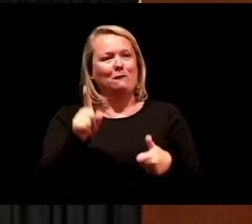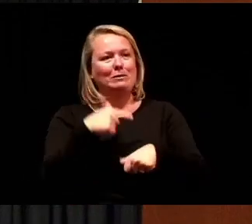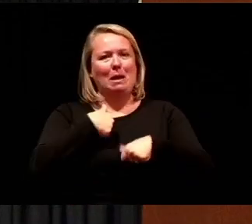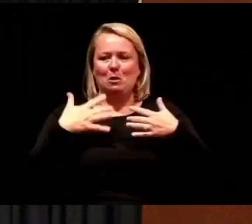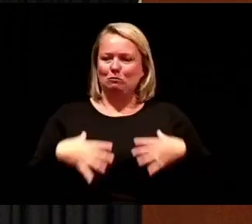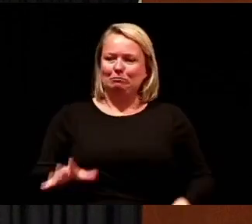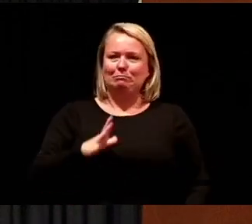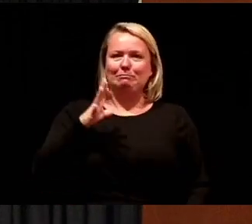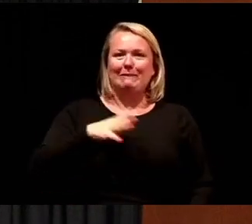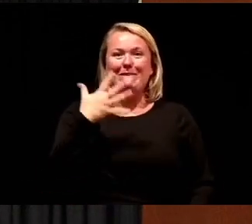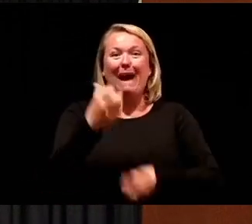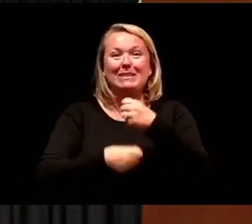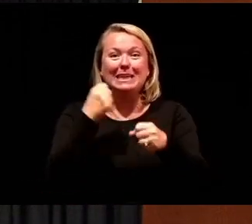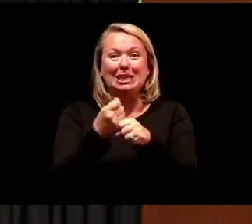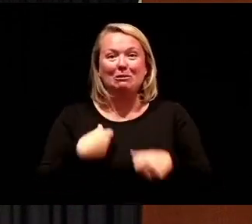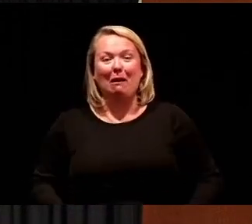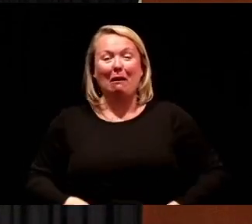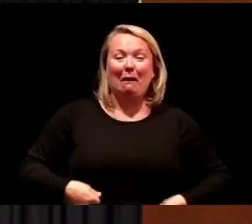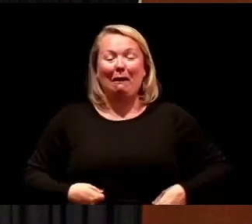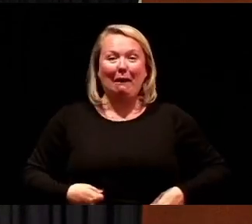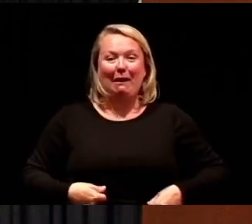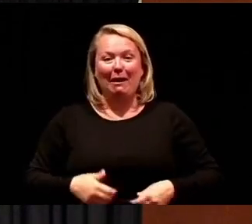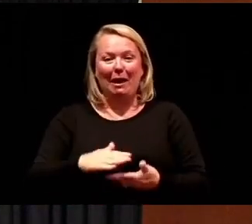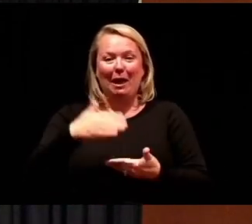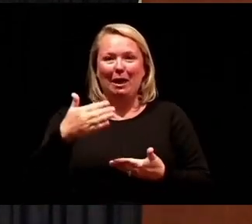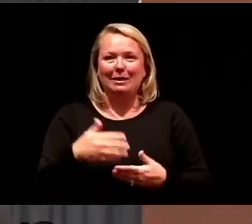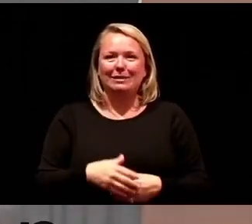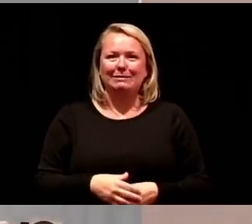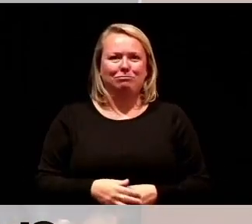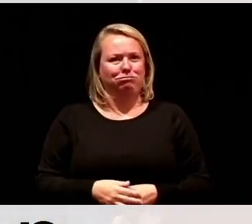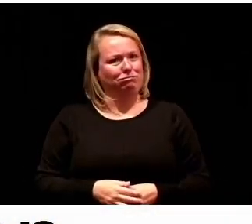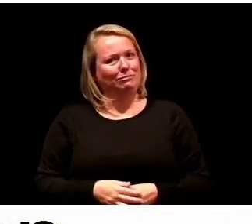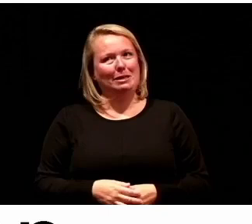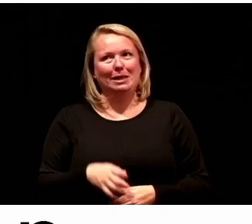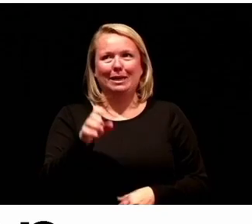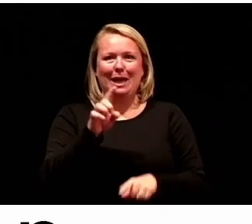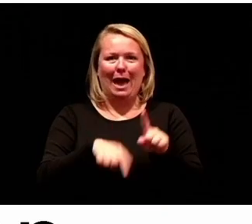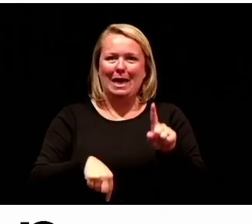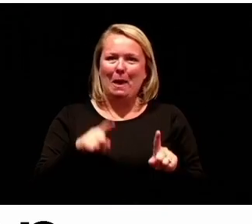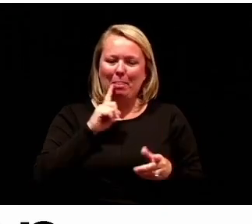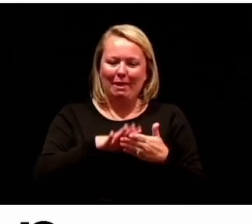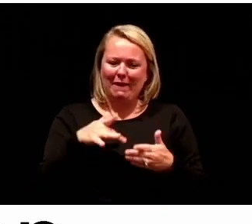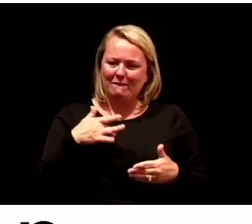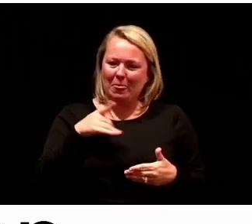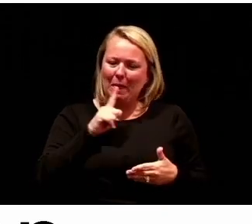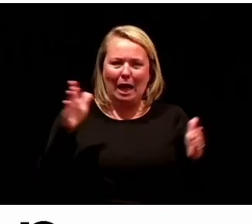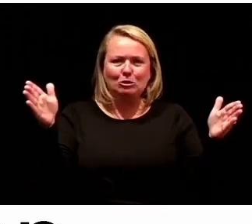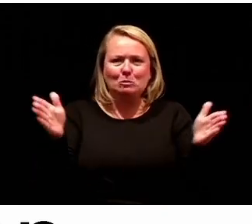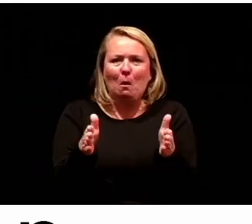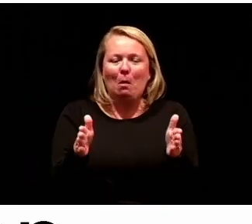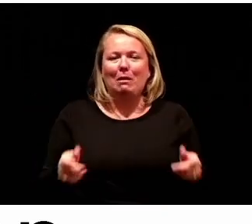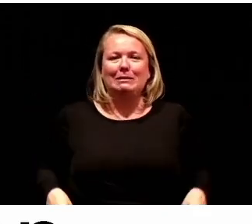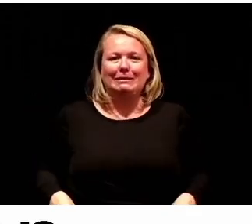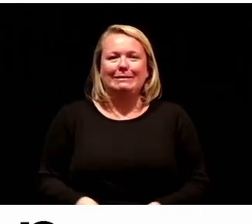there? You guys doing good? Okay, we're bringing up Sol Kim now for a discussion about criminal background.